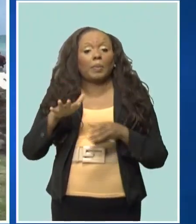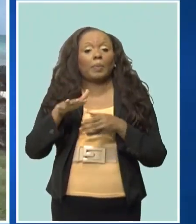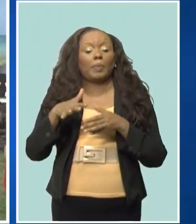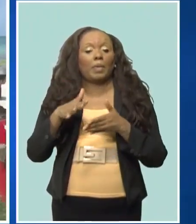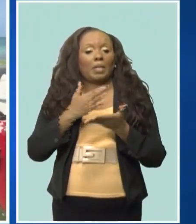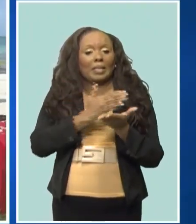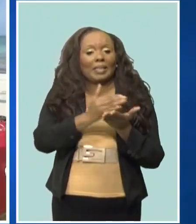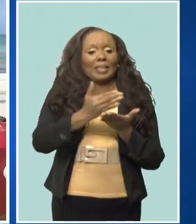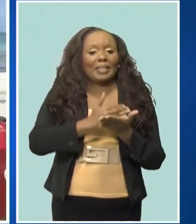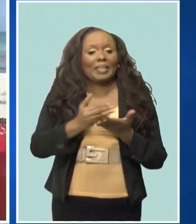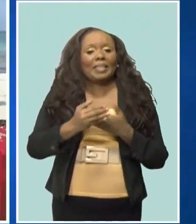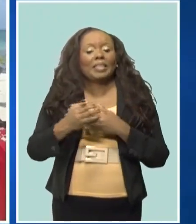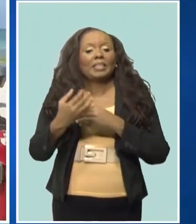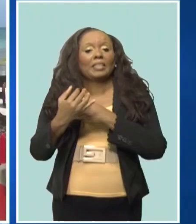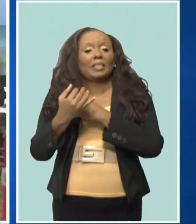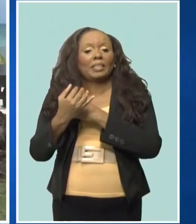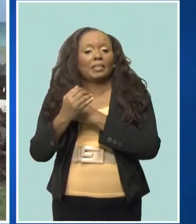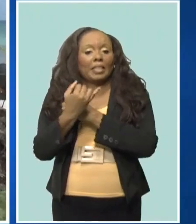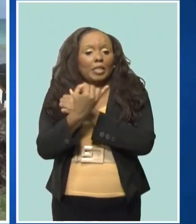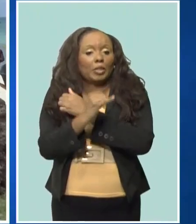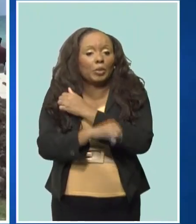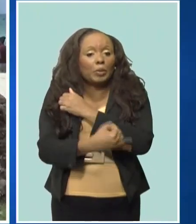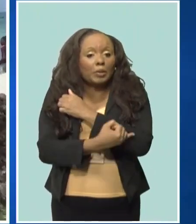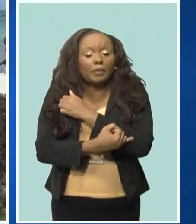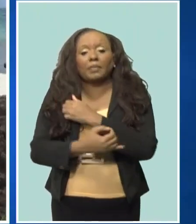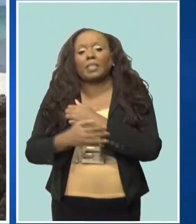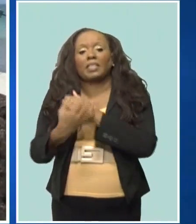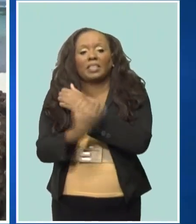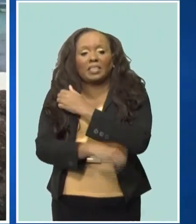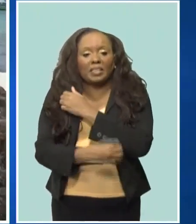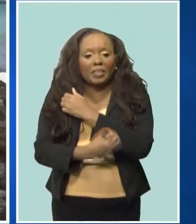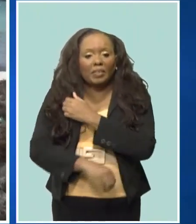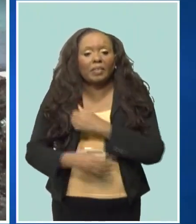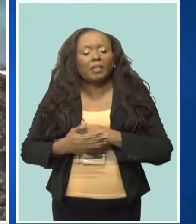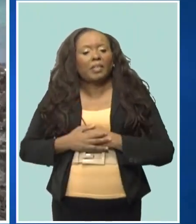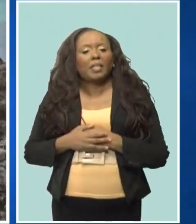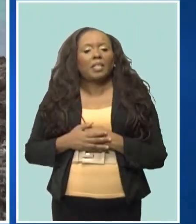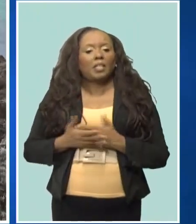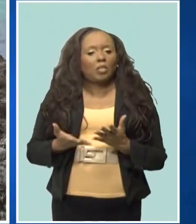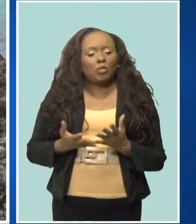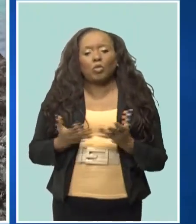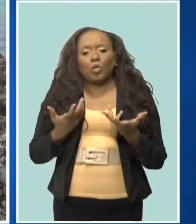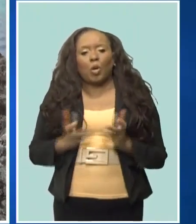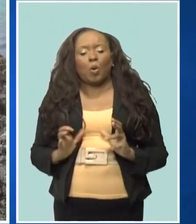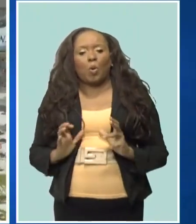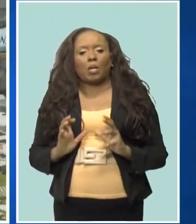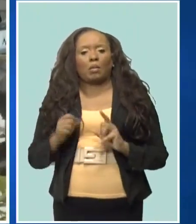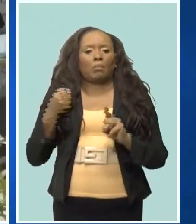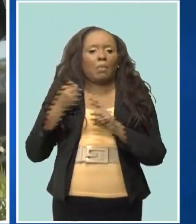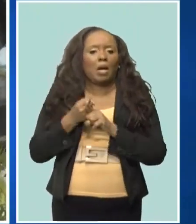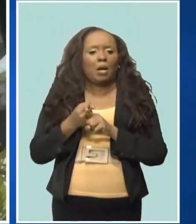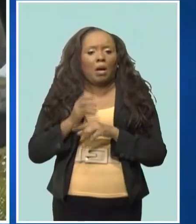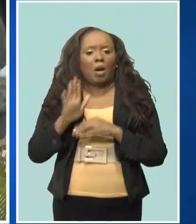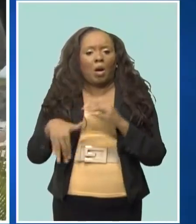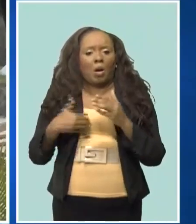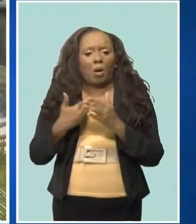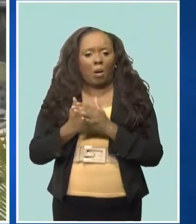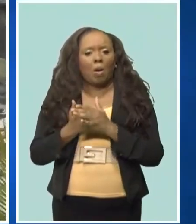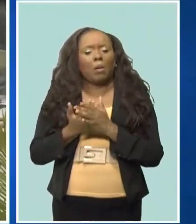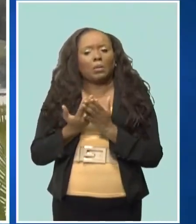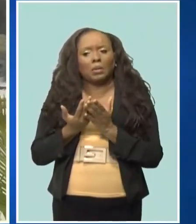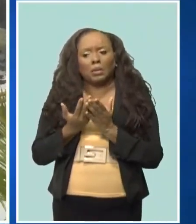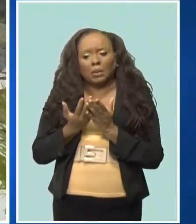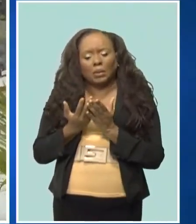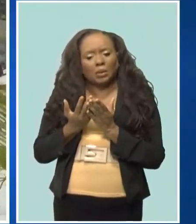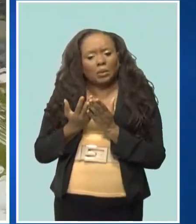John. The seaweed will be stored at Bath on clay land, so it doesn't affect the aquifers, and will be used as mulch